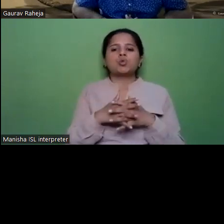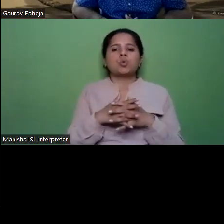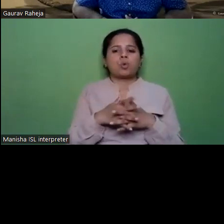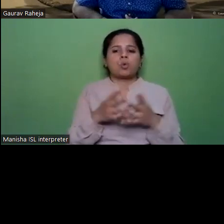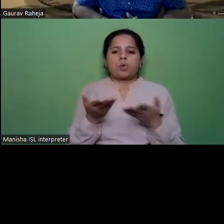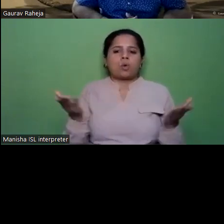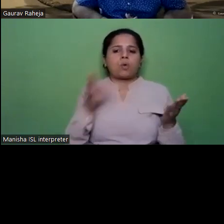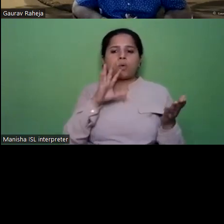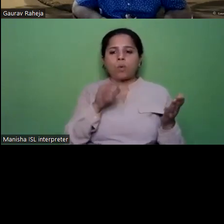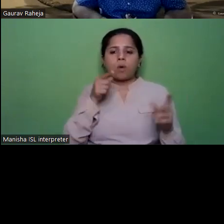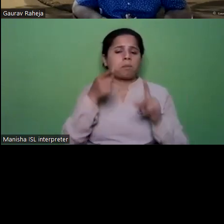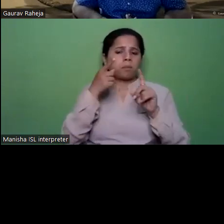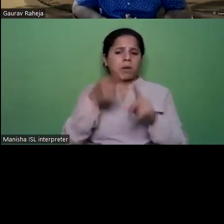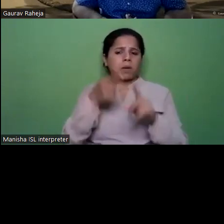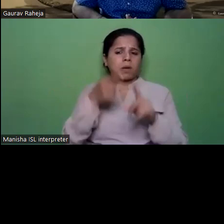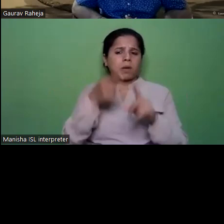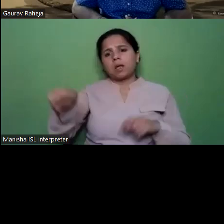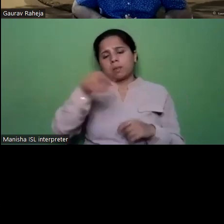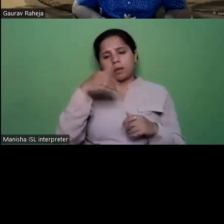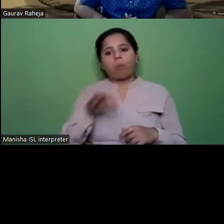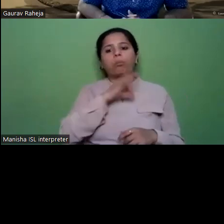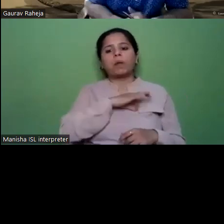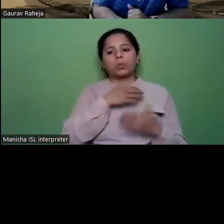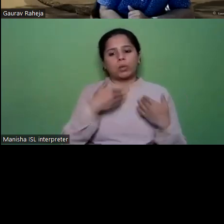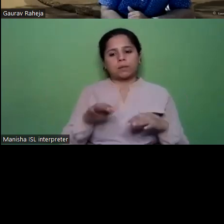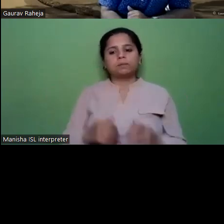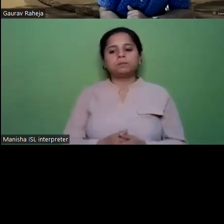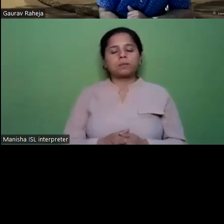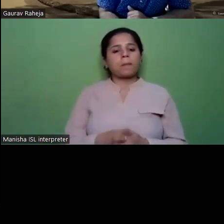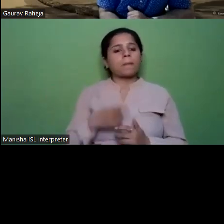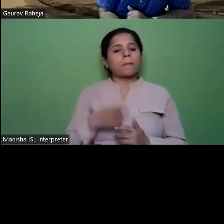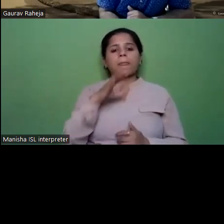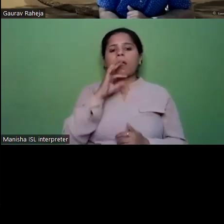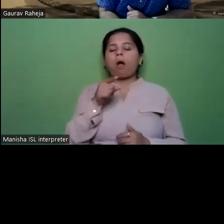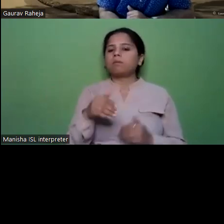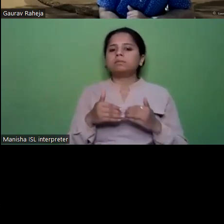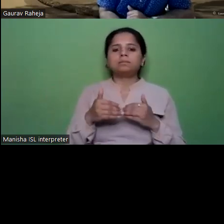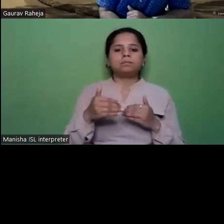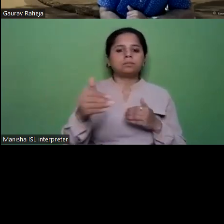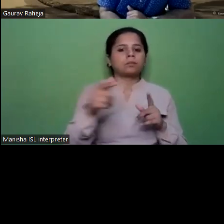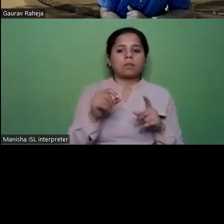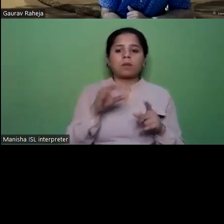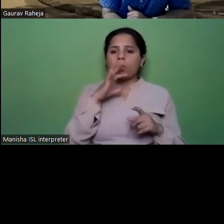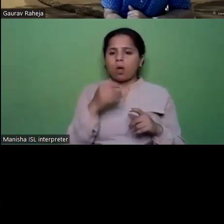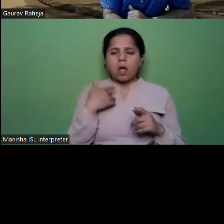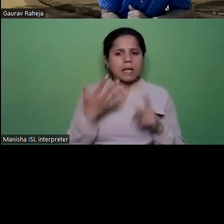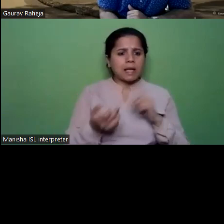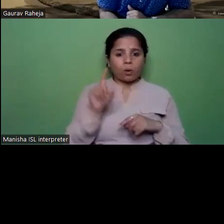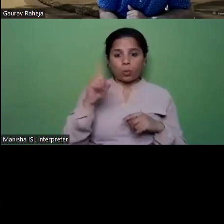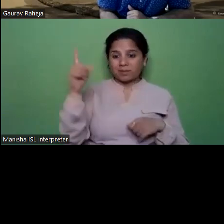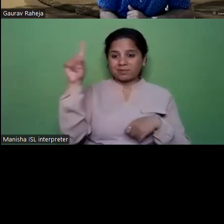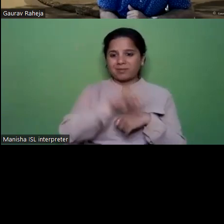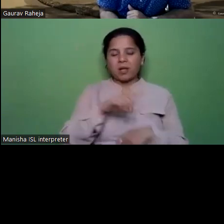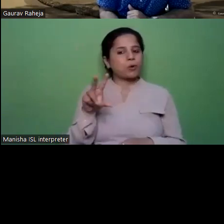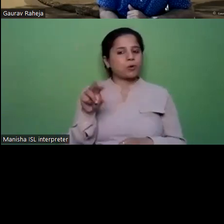team and other members from the country. So it has been a journey, but we did not get it on day one. Let's